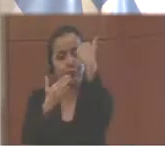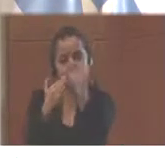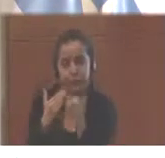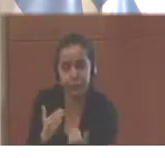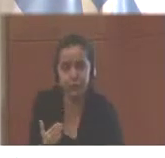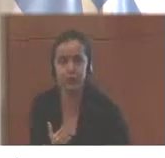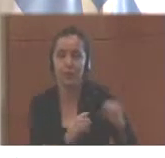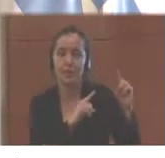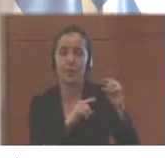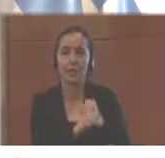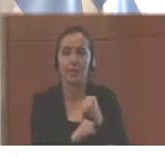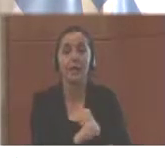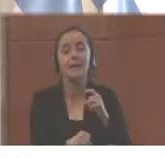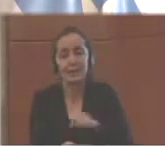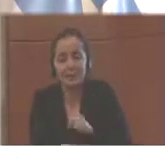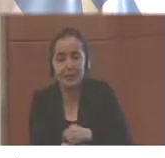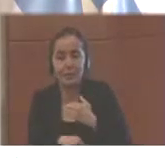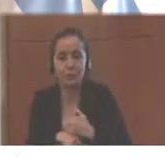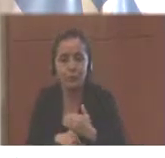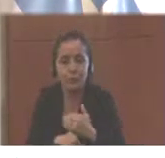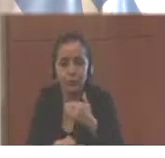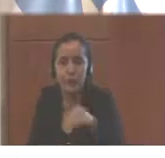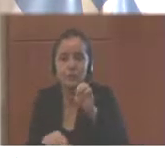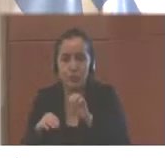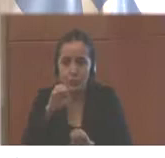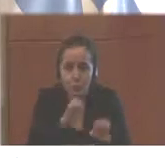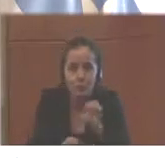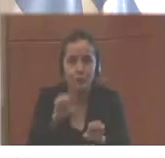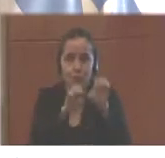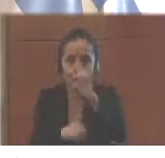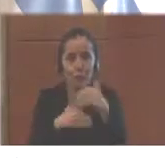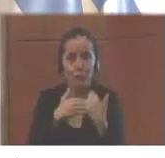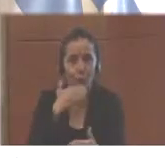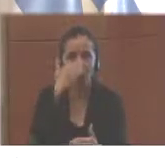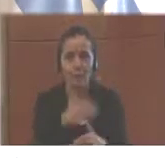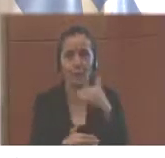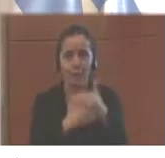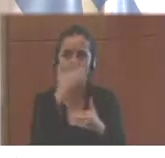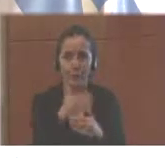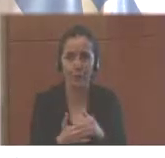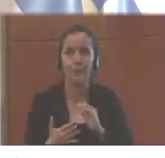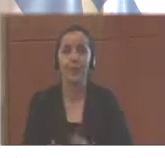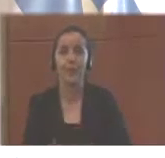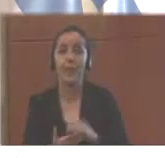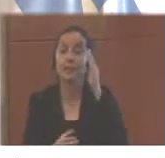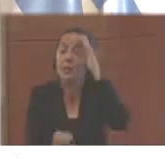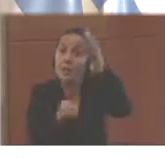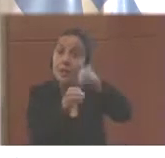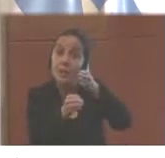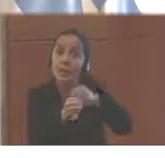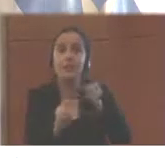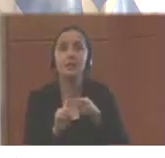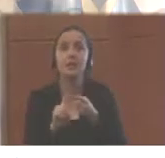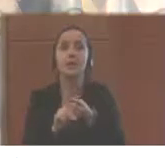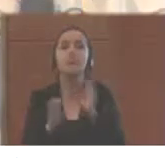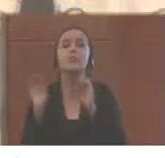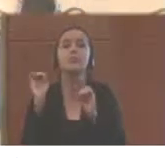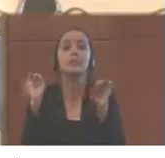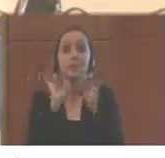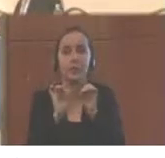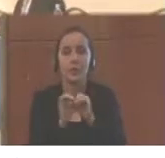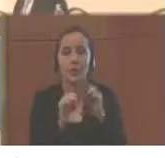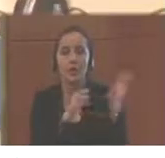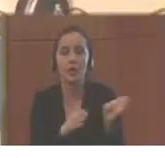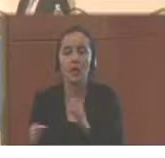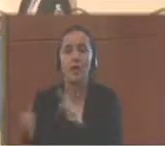And because of the amount necessary will need to be followed up. And amongst the important objectives, we highlight